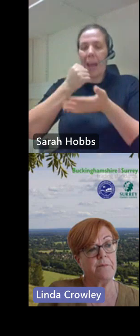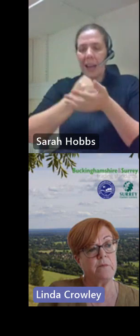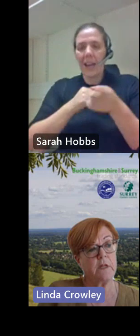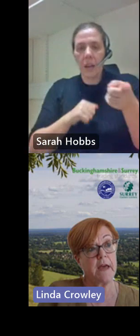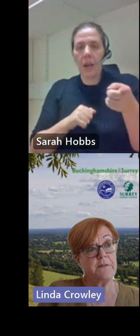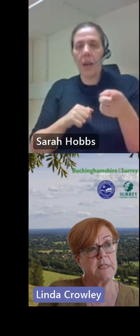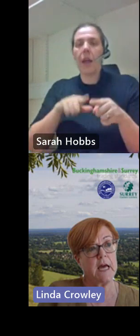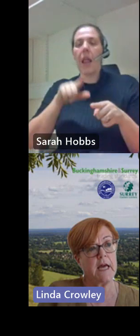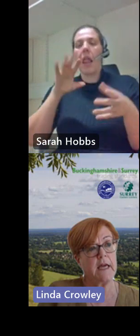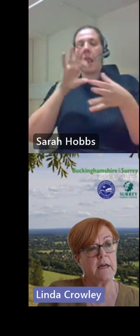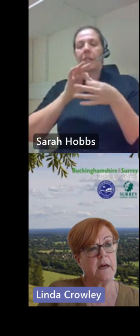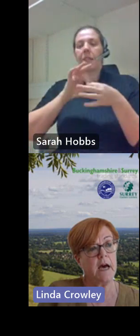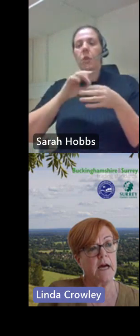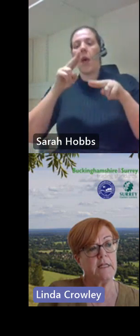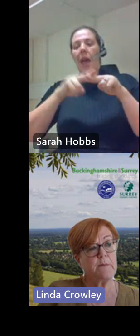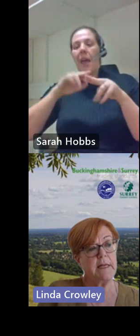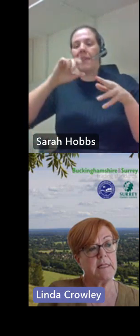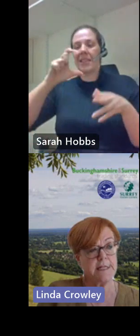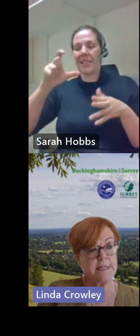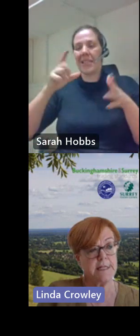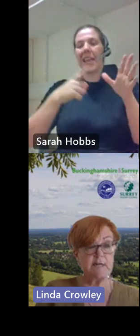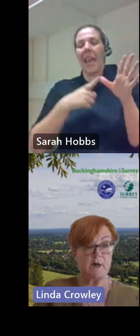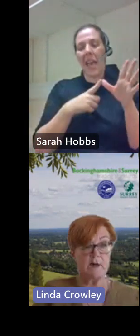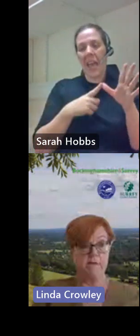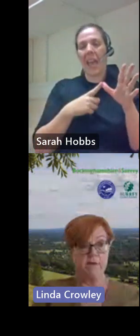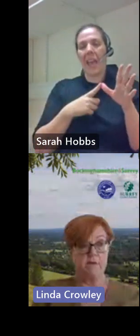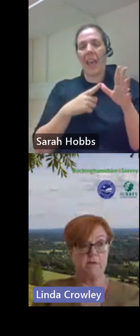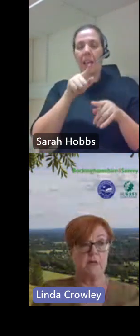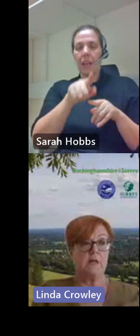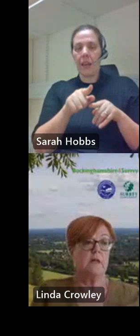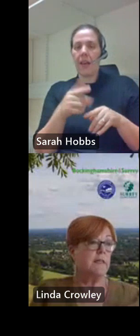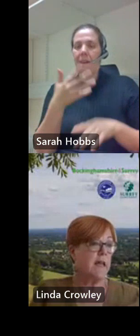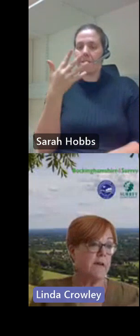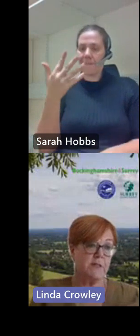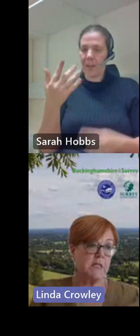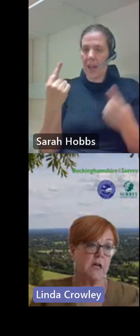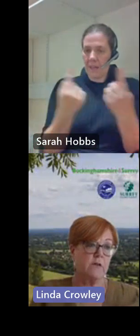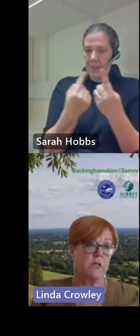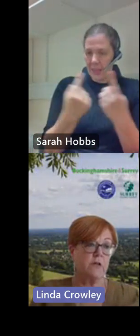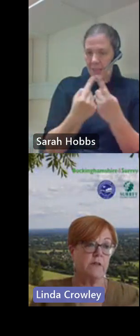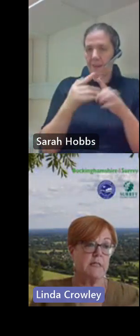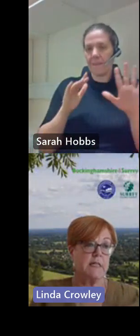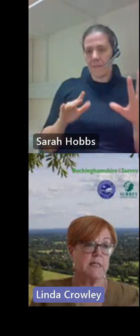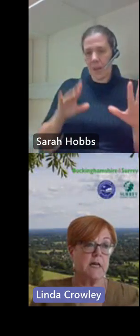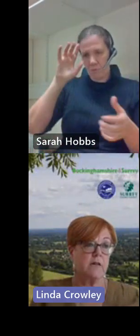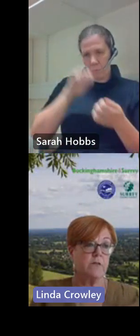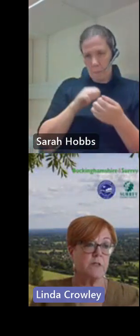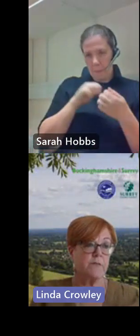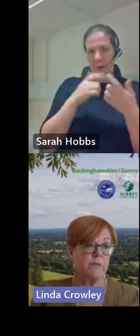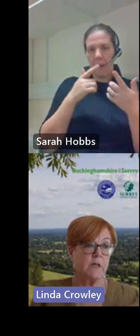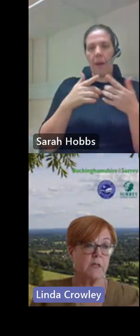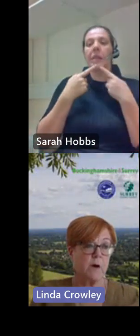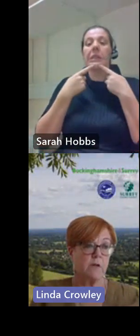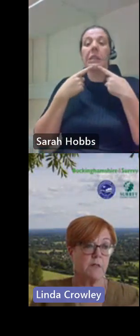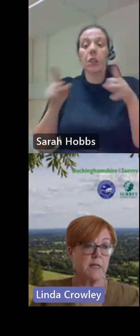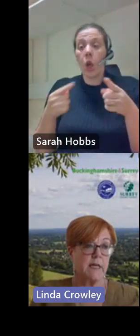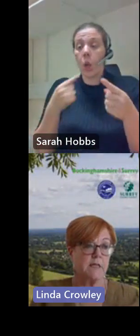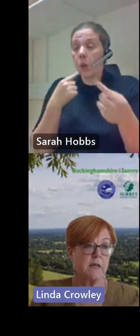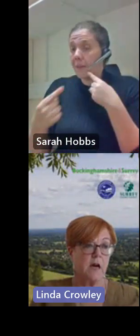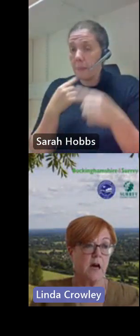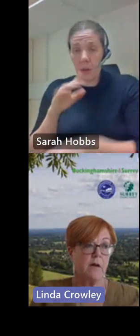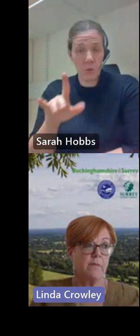the FCA, and it's basically take five. never disclose security details, as